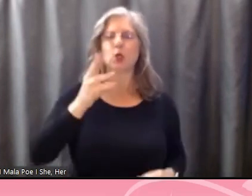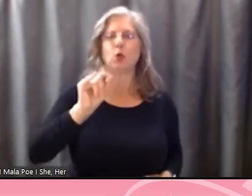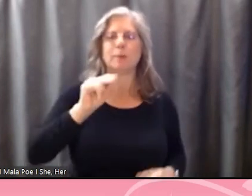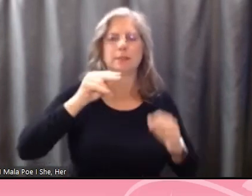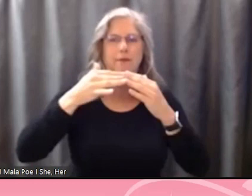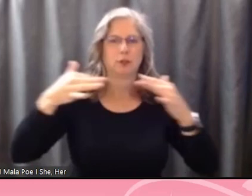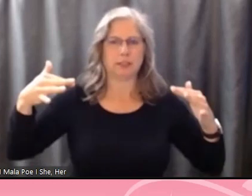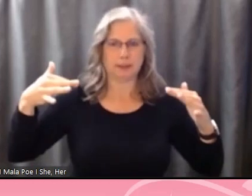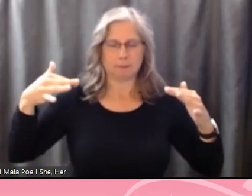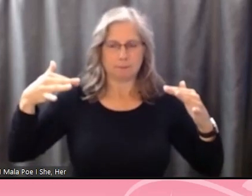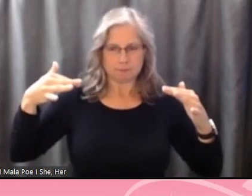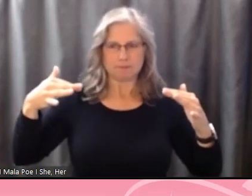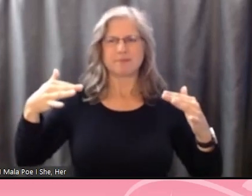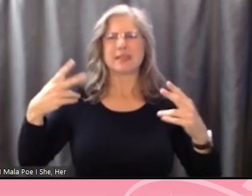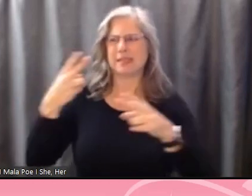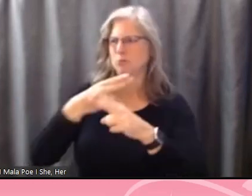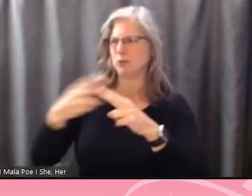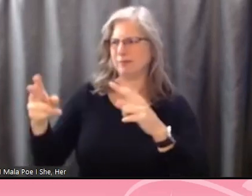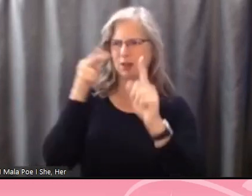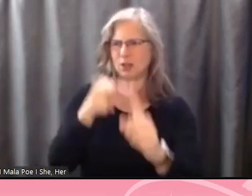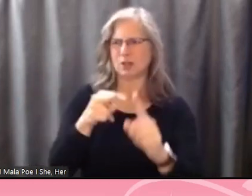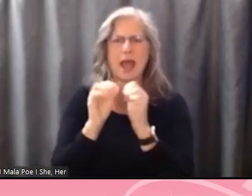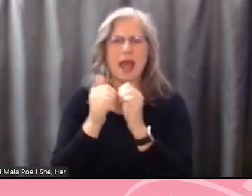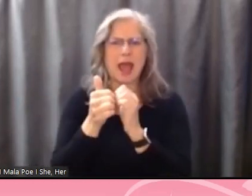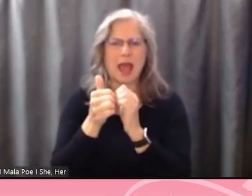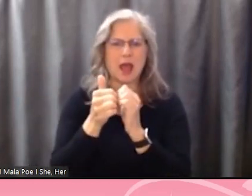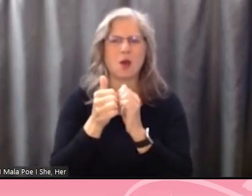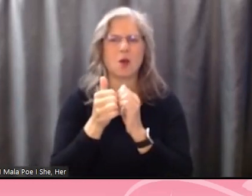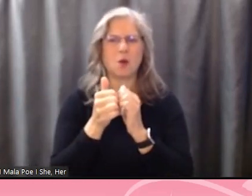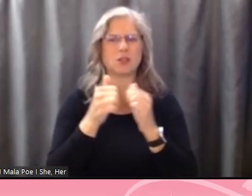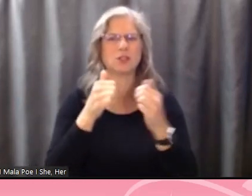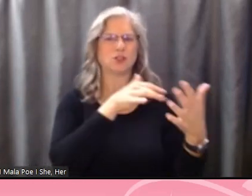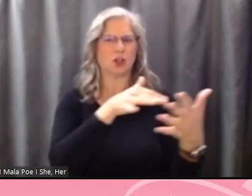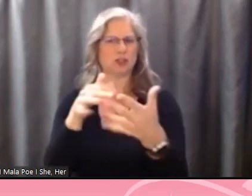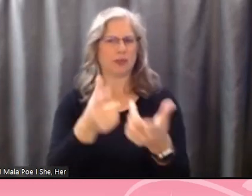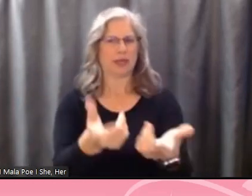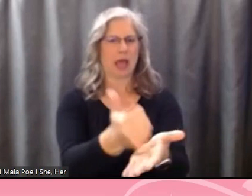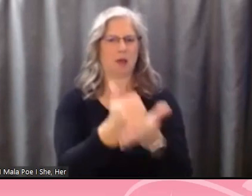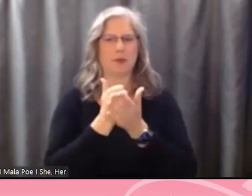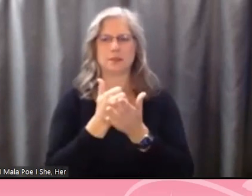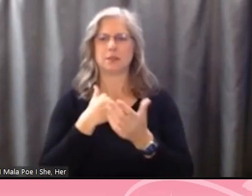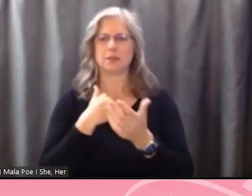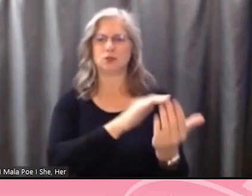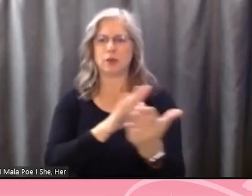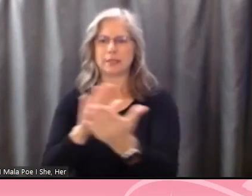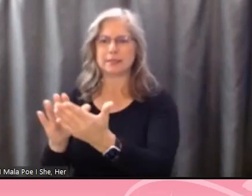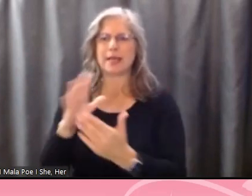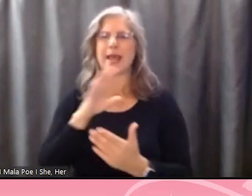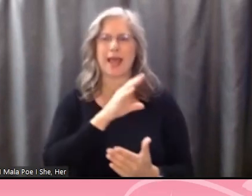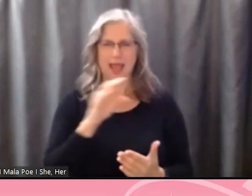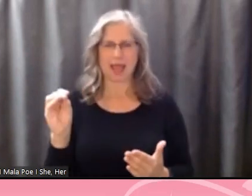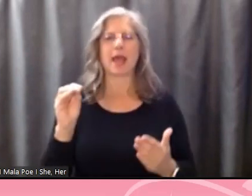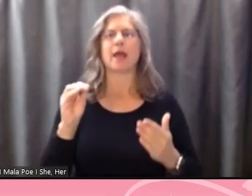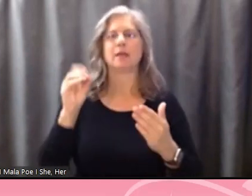diversity. So let's briefly look at how community engaged scholarship can help us address and reframe the narrative of